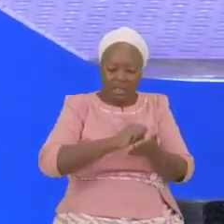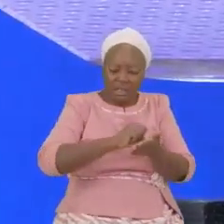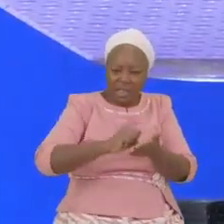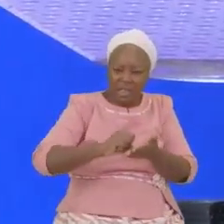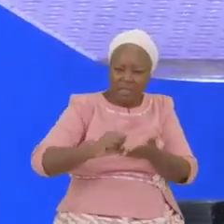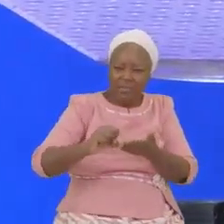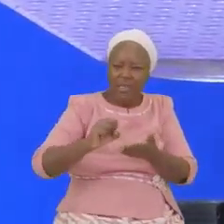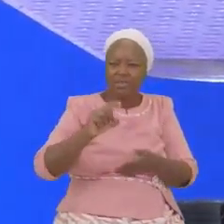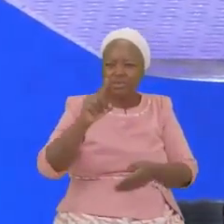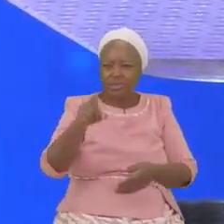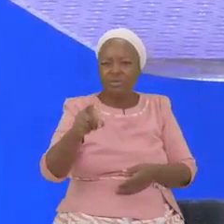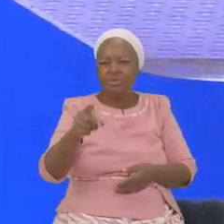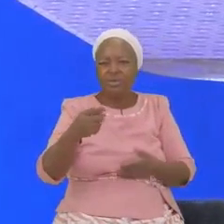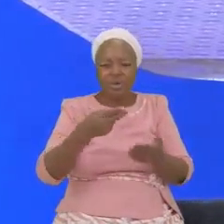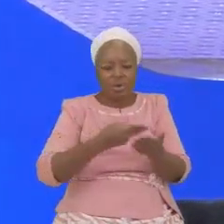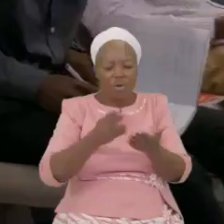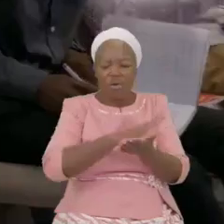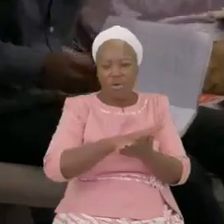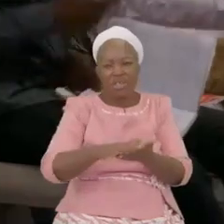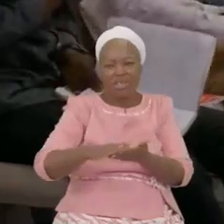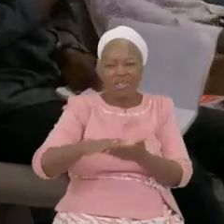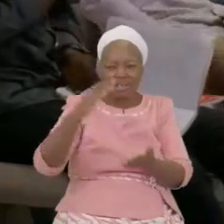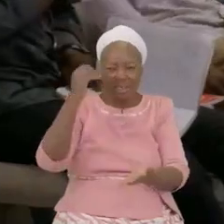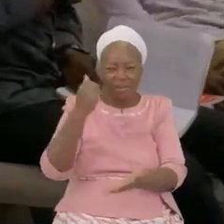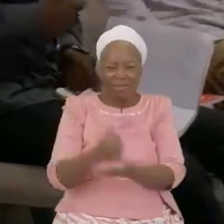you wholly. Say amen to that.